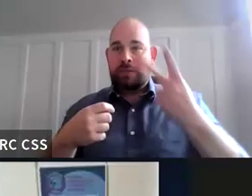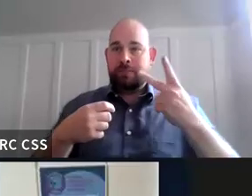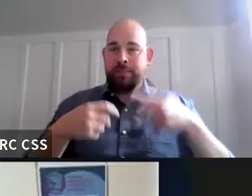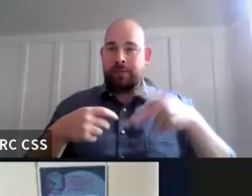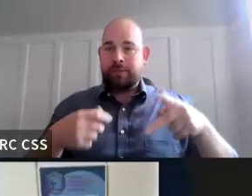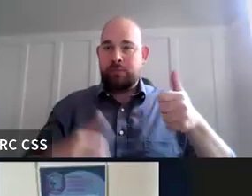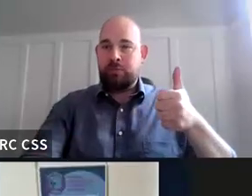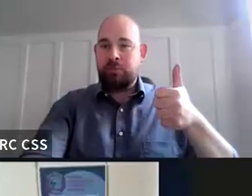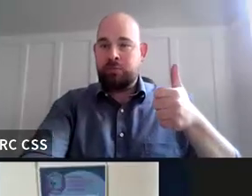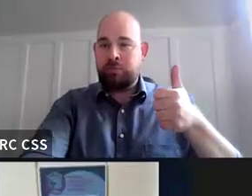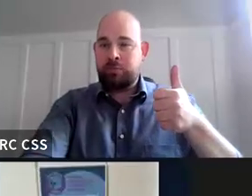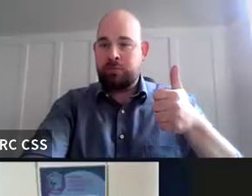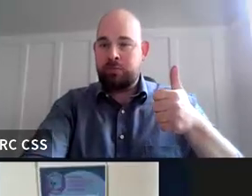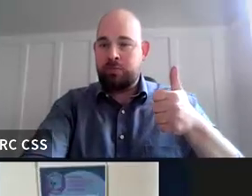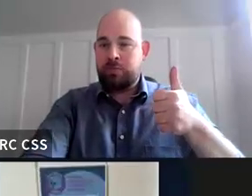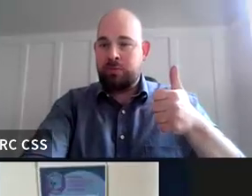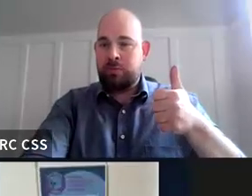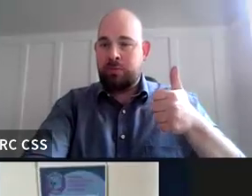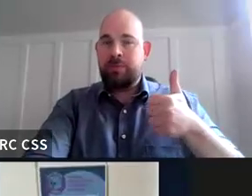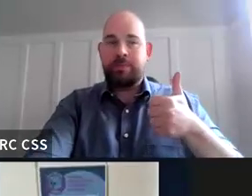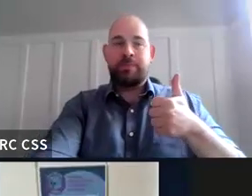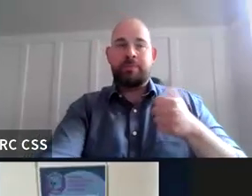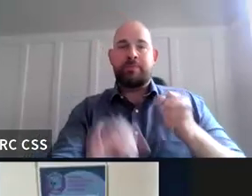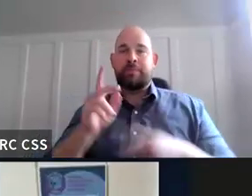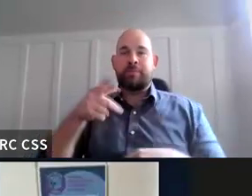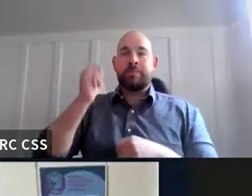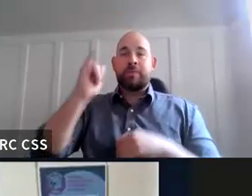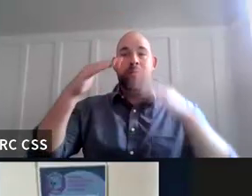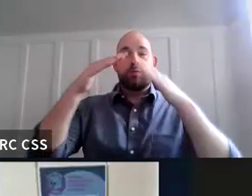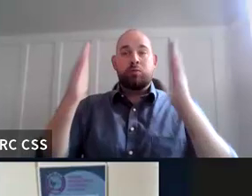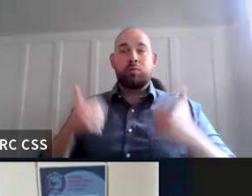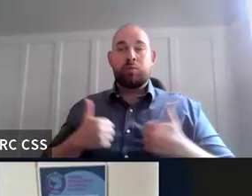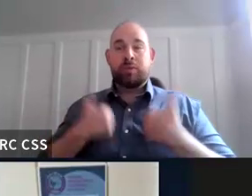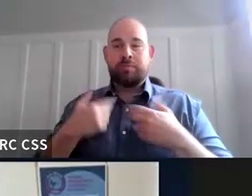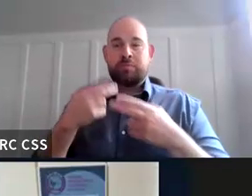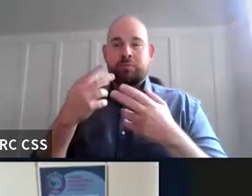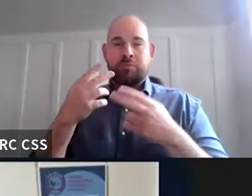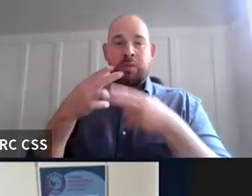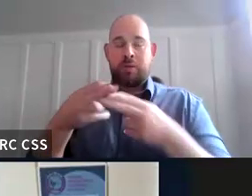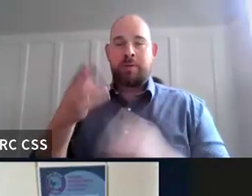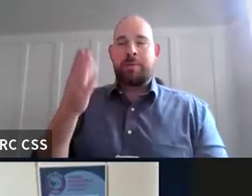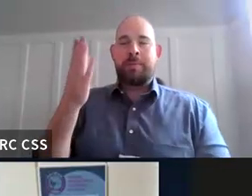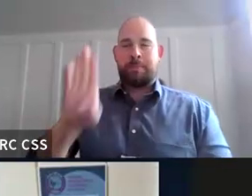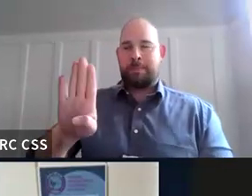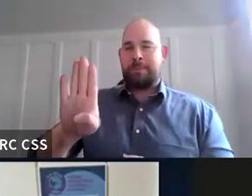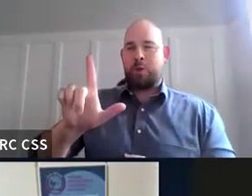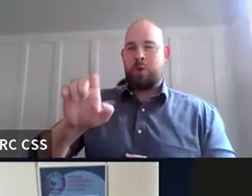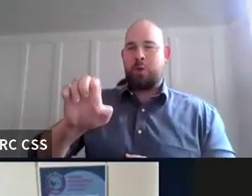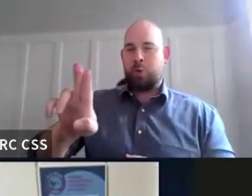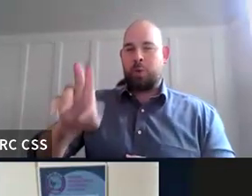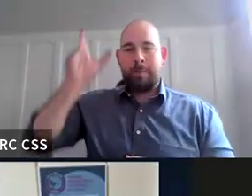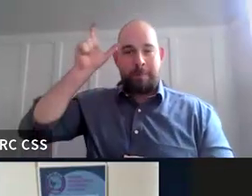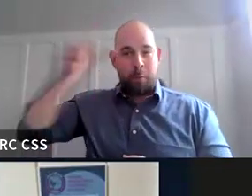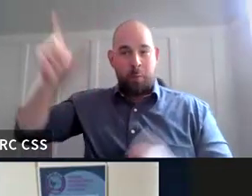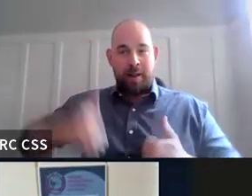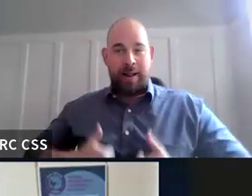Okay, can you see the screen? Can you all see this? My PowerPoint? Yep, okay. So the place was actually